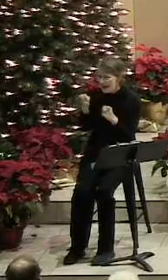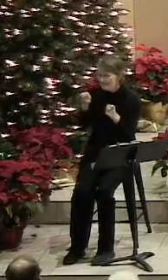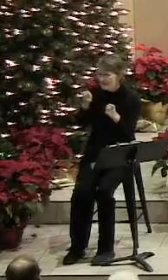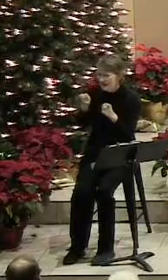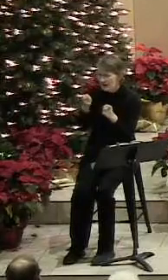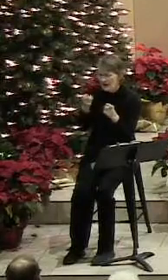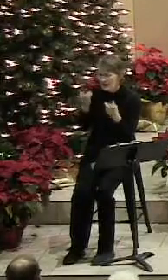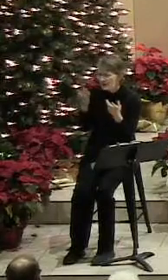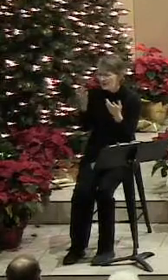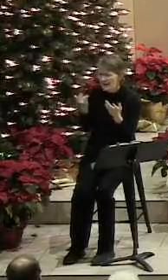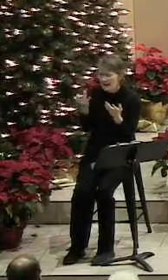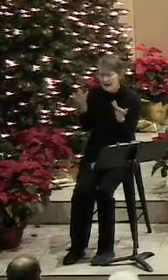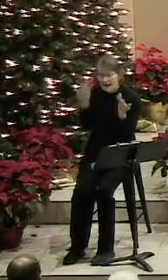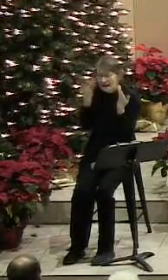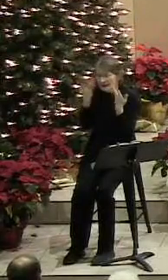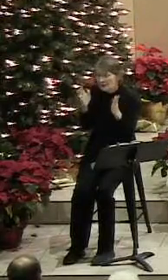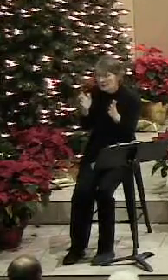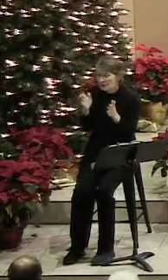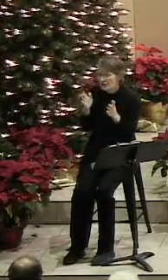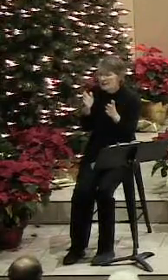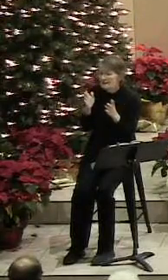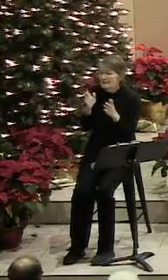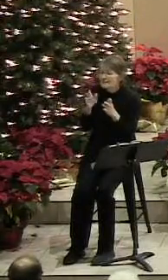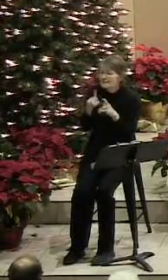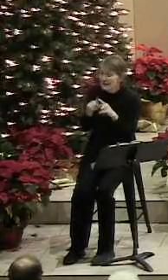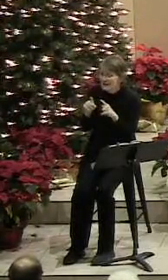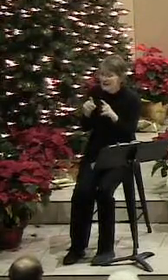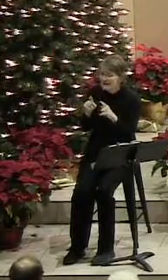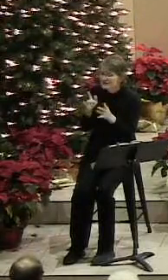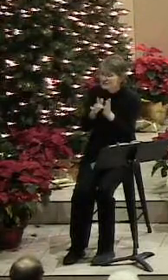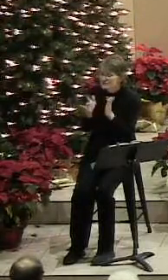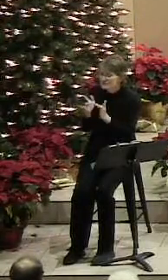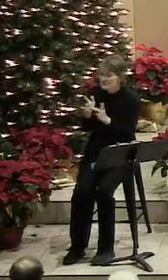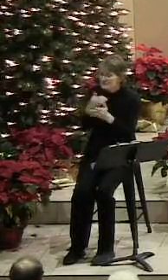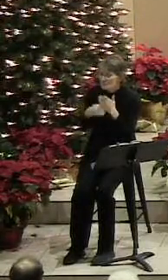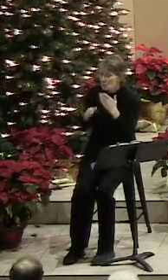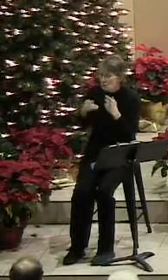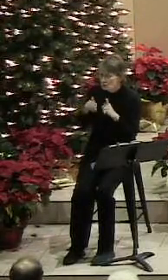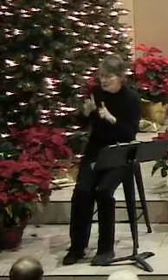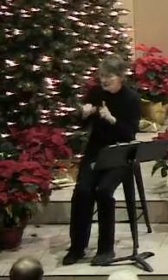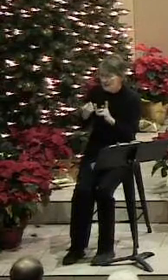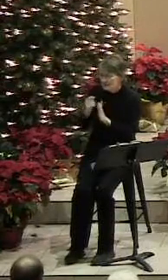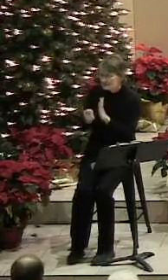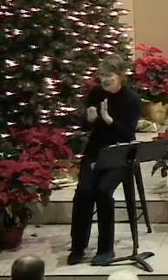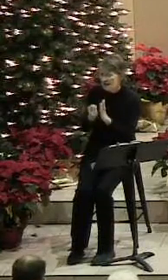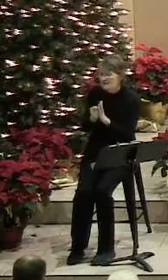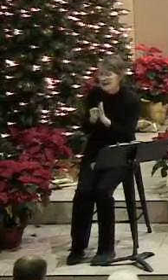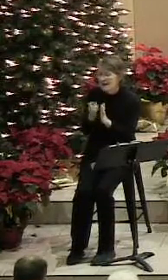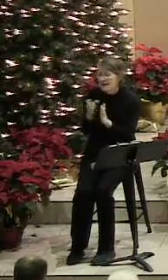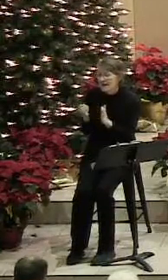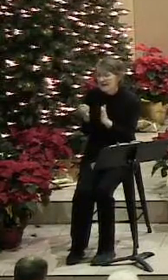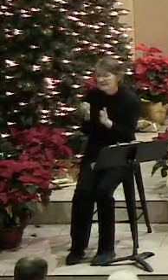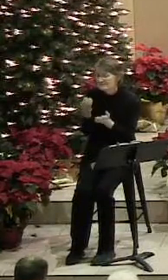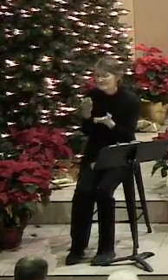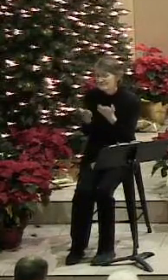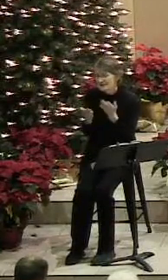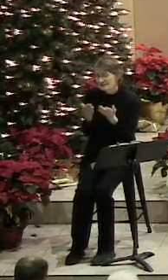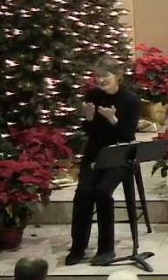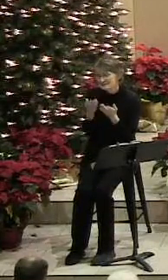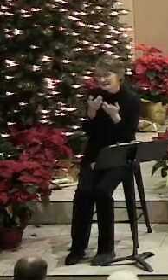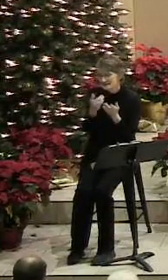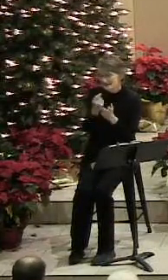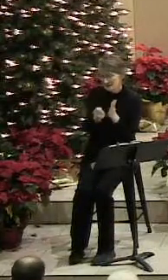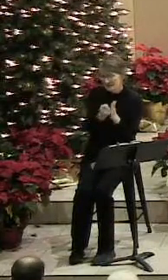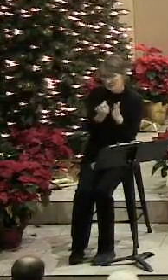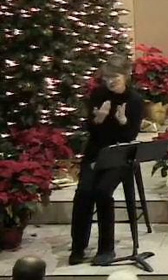whatever it was the fullness of time. It was the time of fulfillment. And in a sense, maybe you could say it was a time